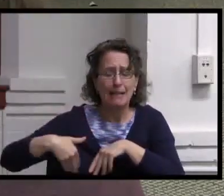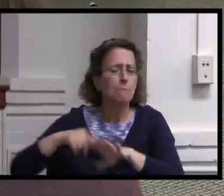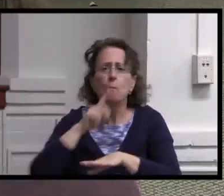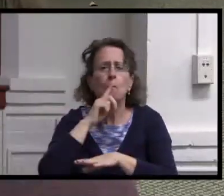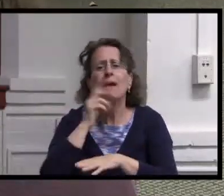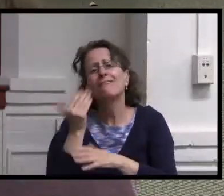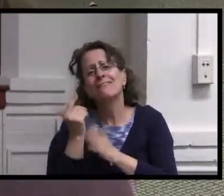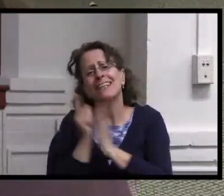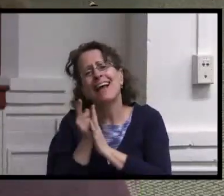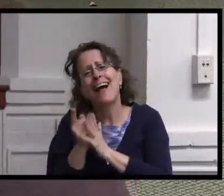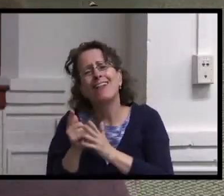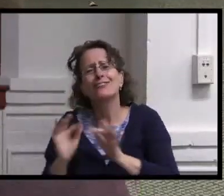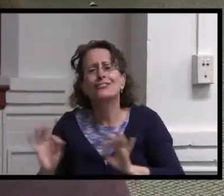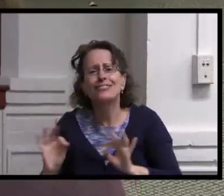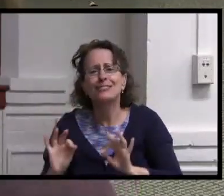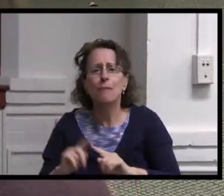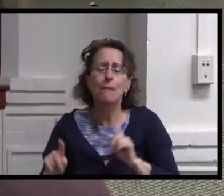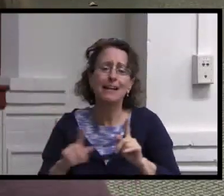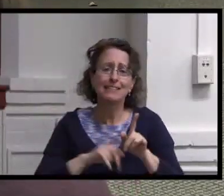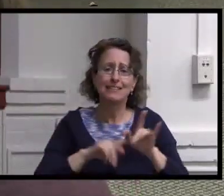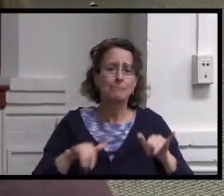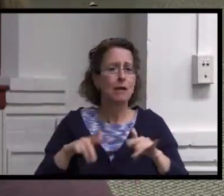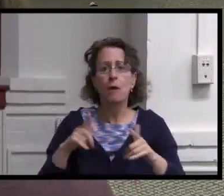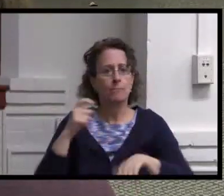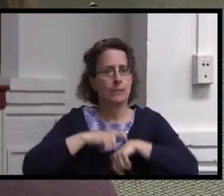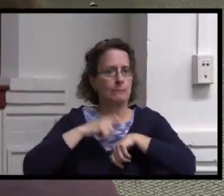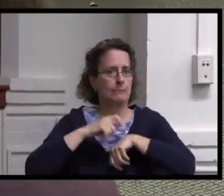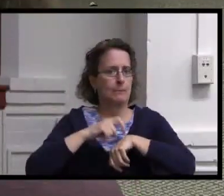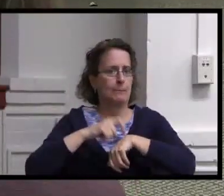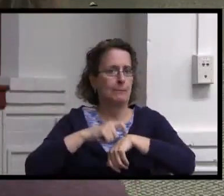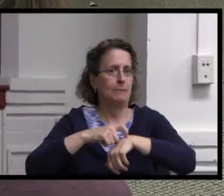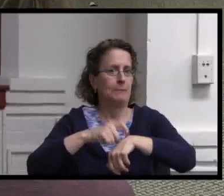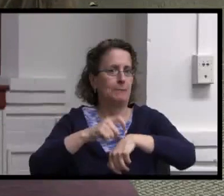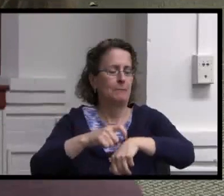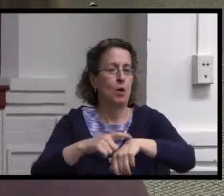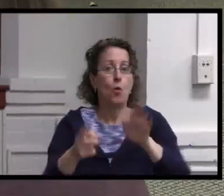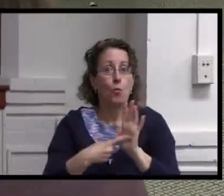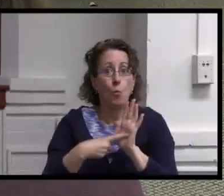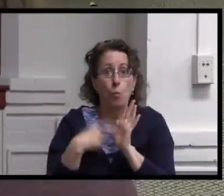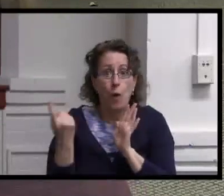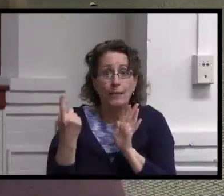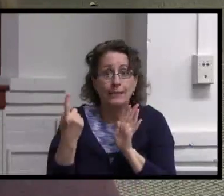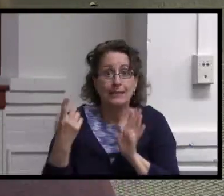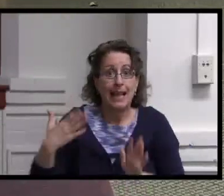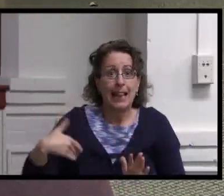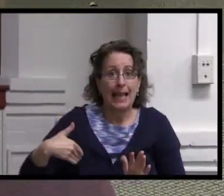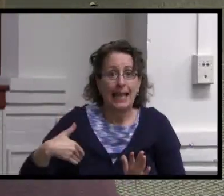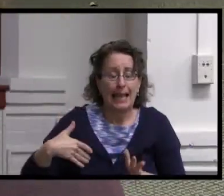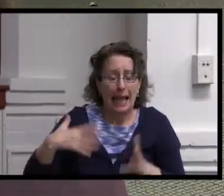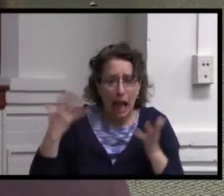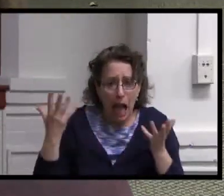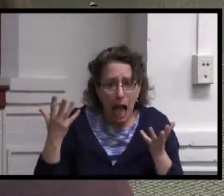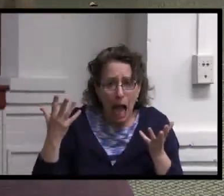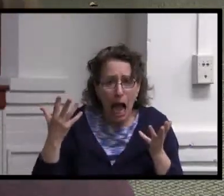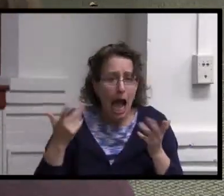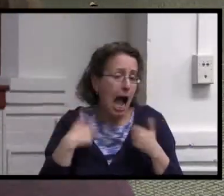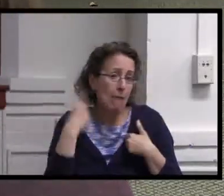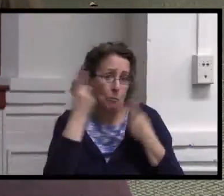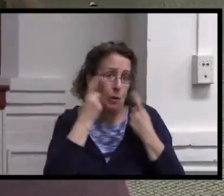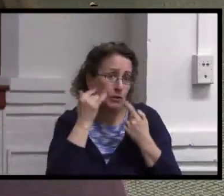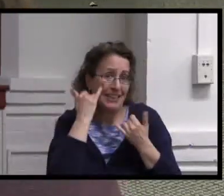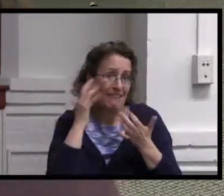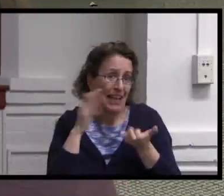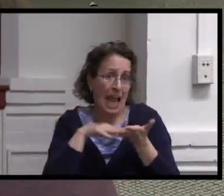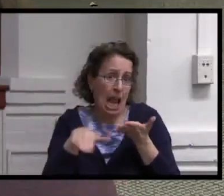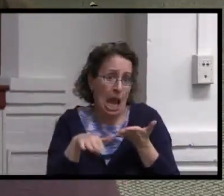it's not a big deal, but at the same time, we've always paid on time, and it just happened this one time we slipped up. So is there anything we can do about